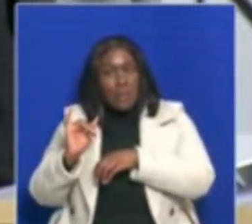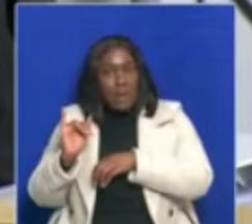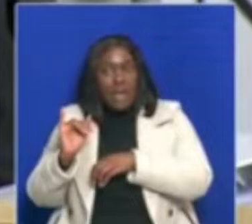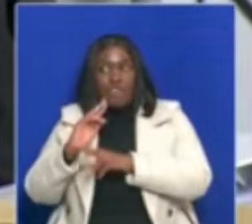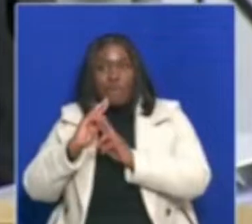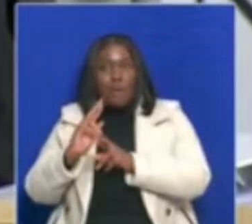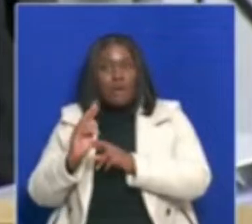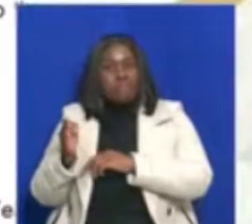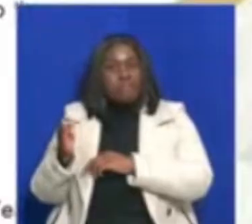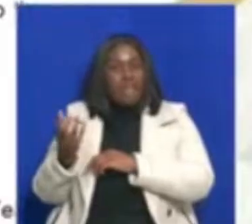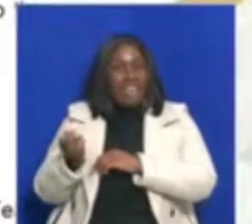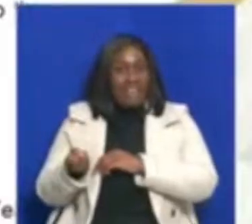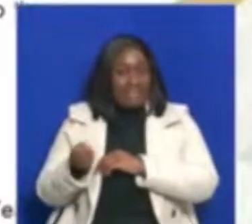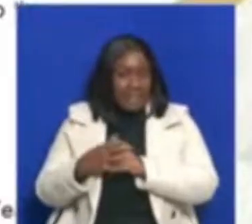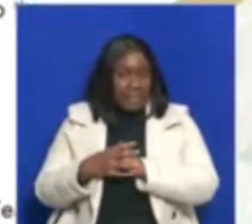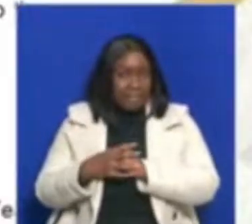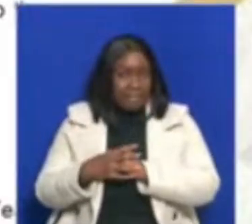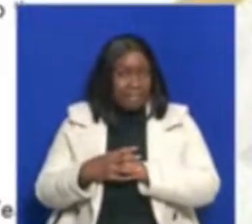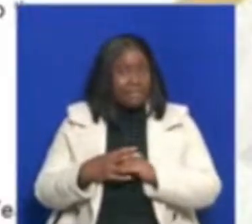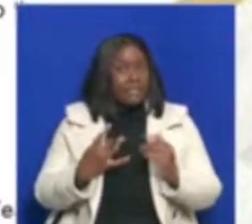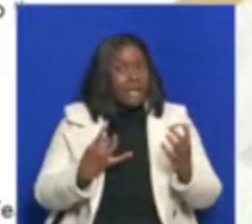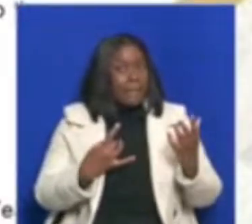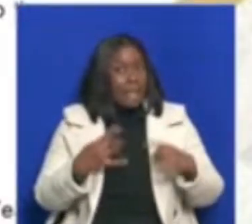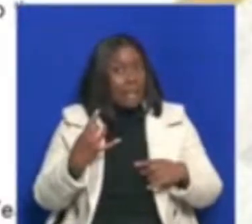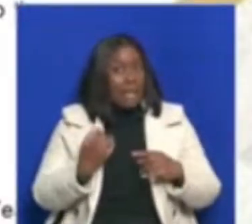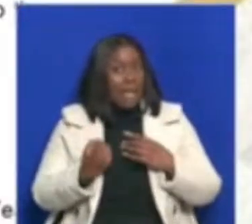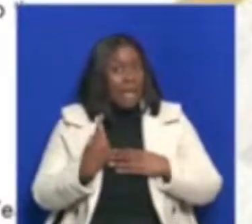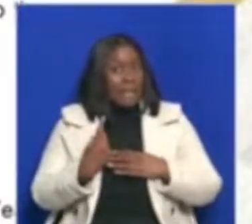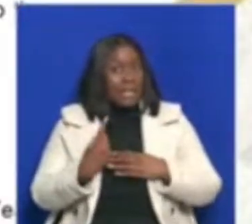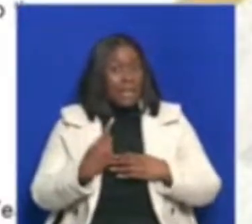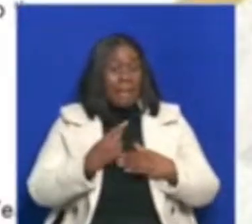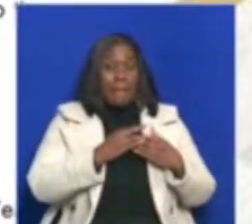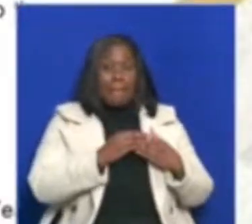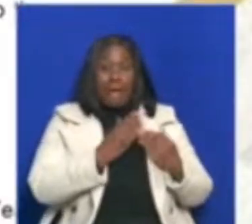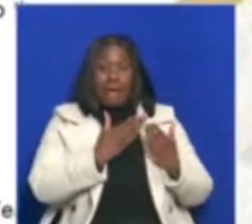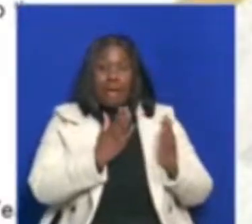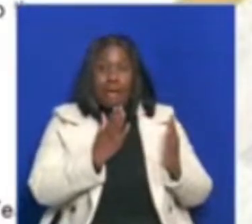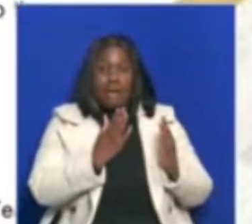have been instances where members involved in shootings